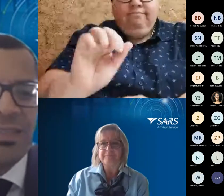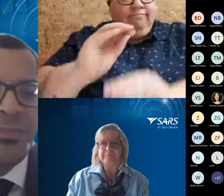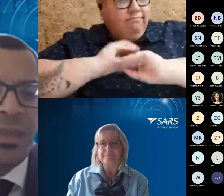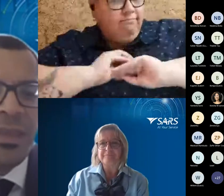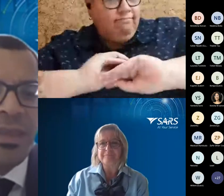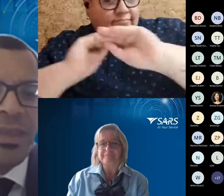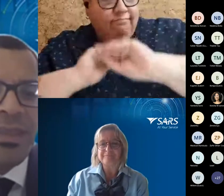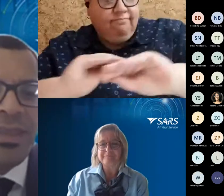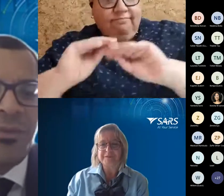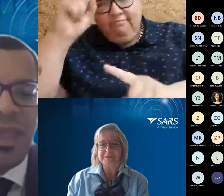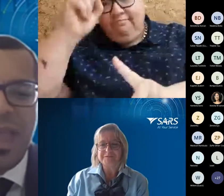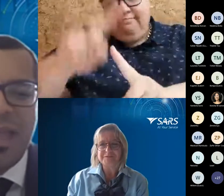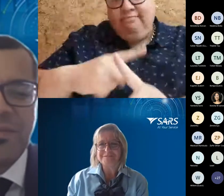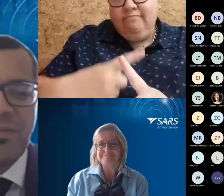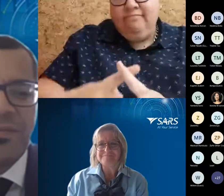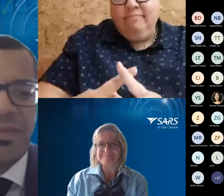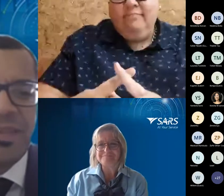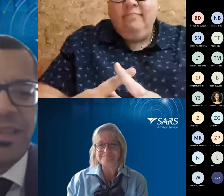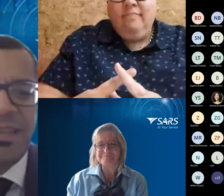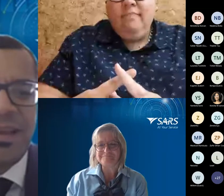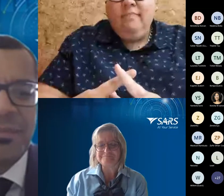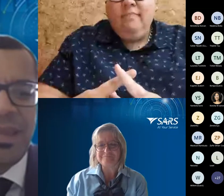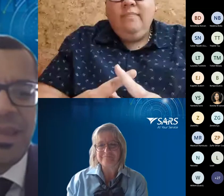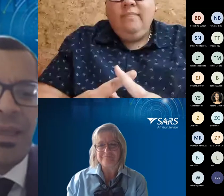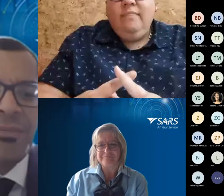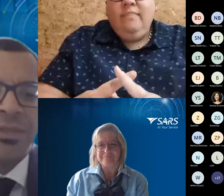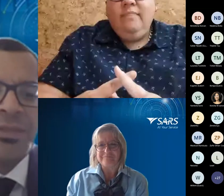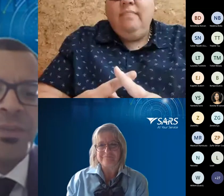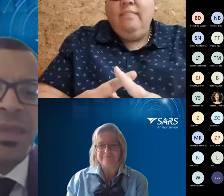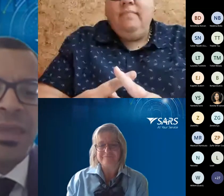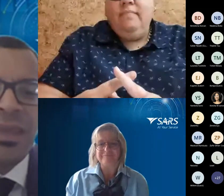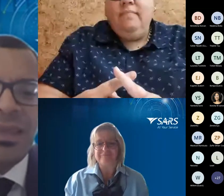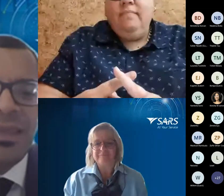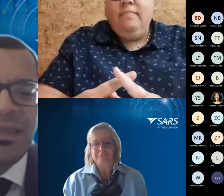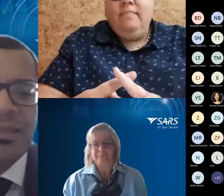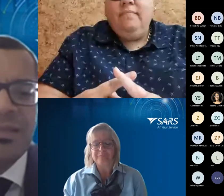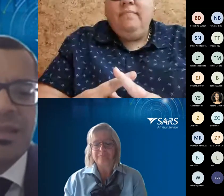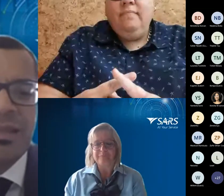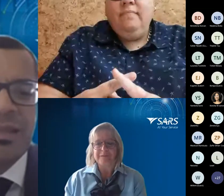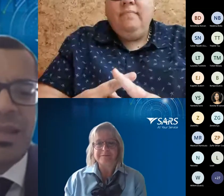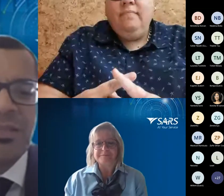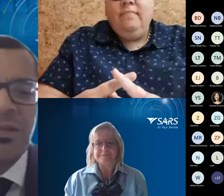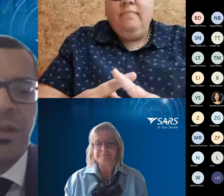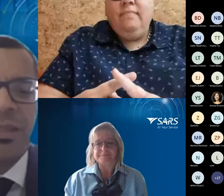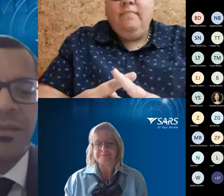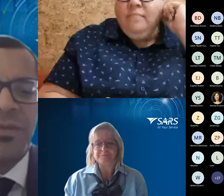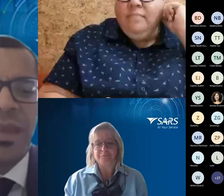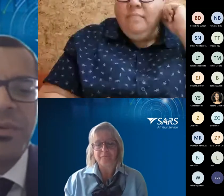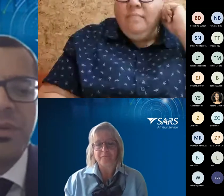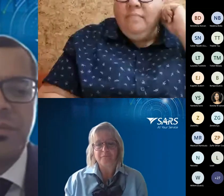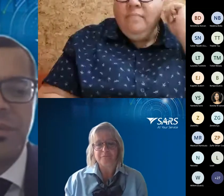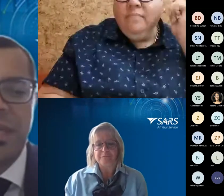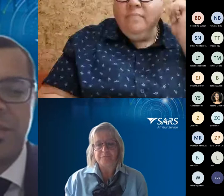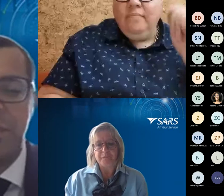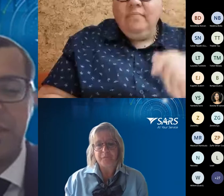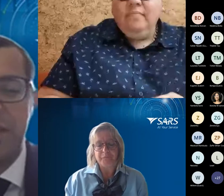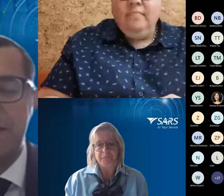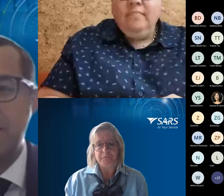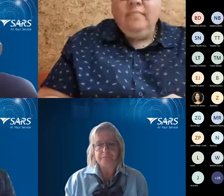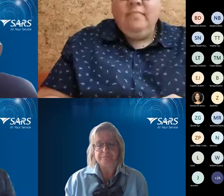afternoon, Lindsay. Then we have Yamkela Msomi. He is a national content developer